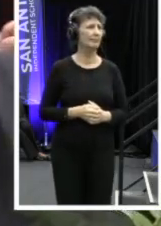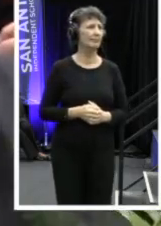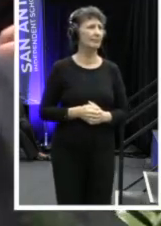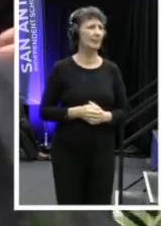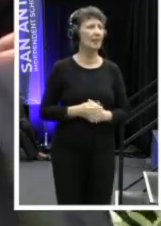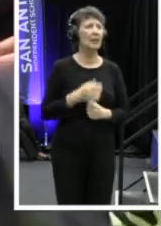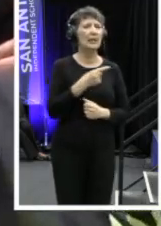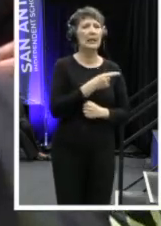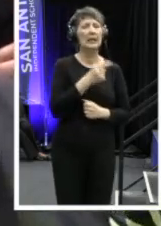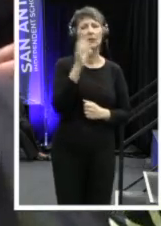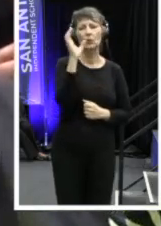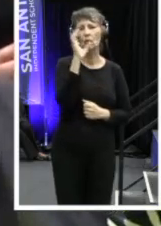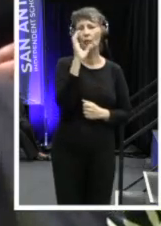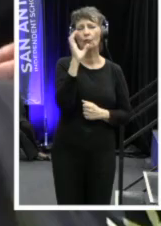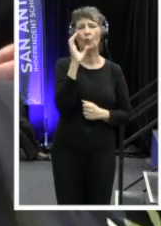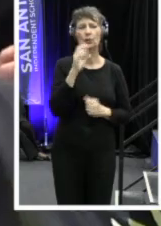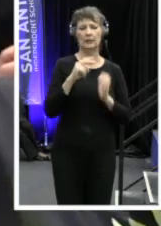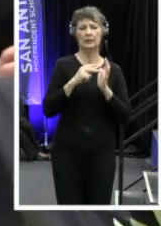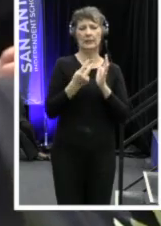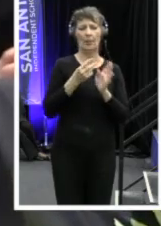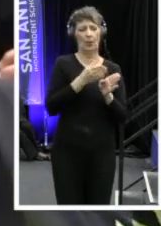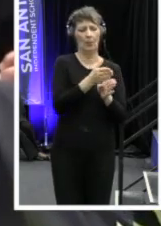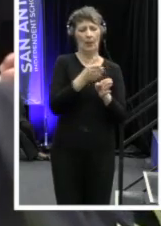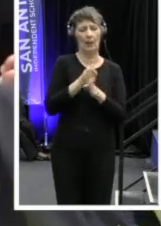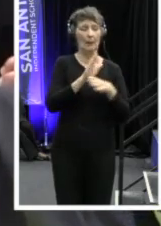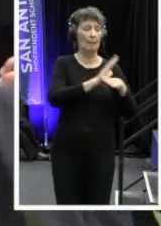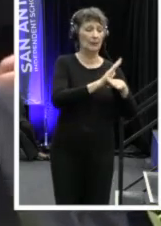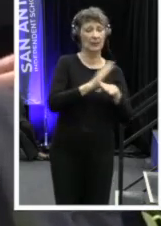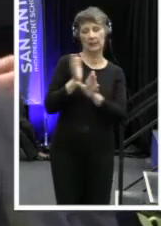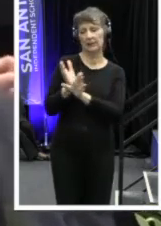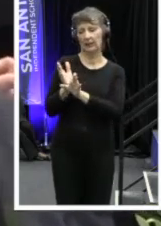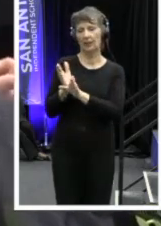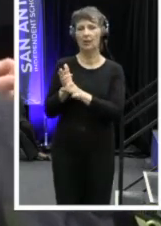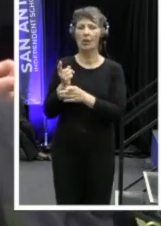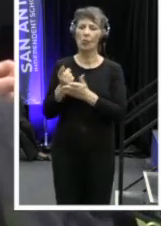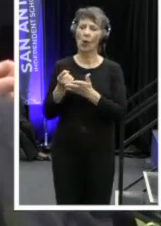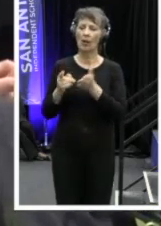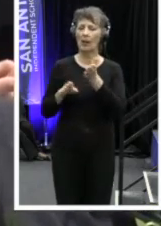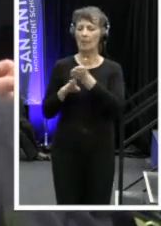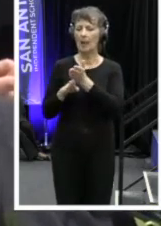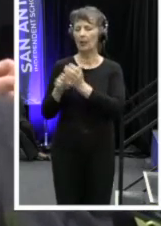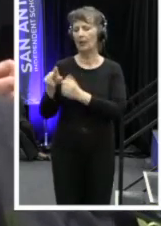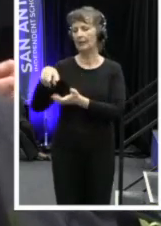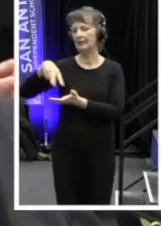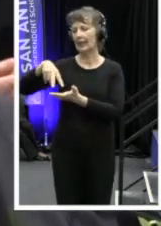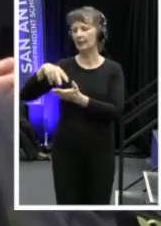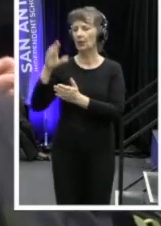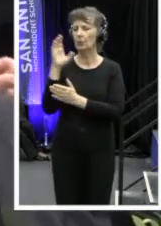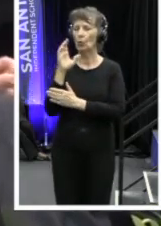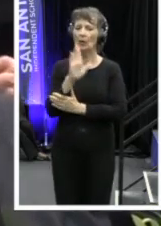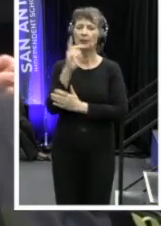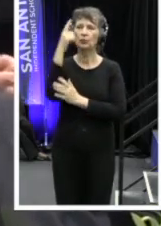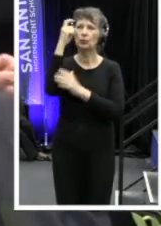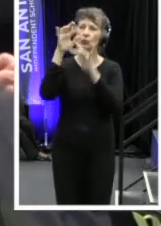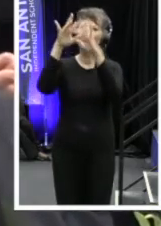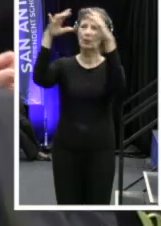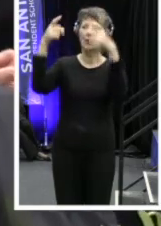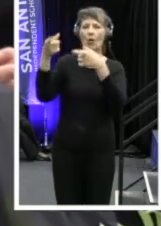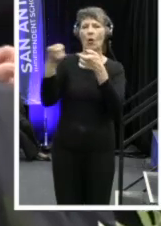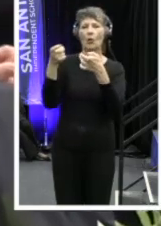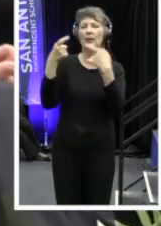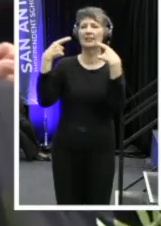He is looking forward to double majoring in business and psychology while minoring in dance to pursue his dream of owning